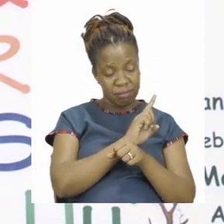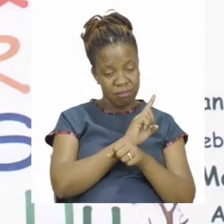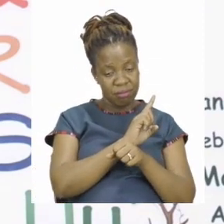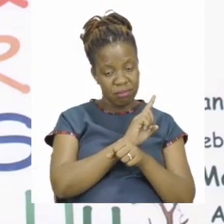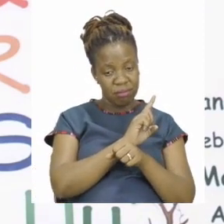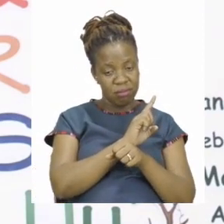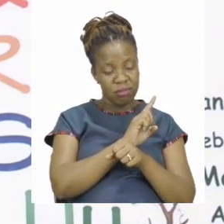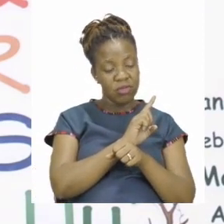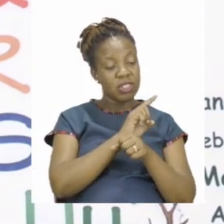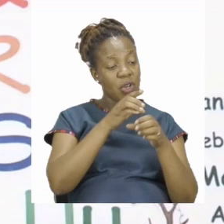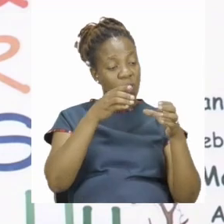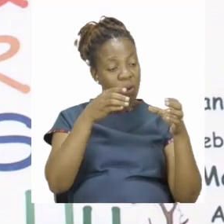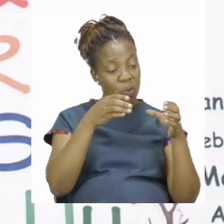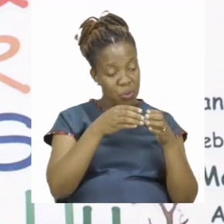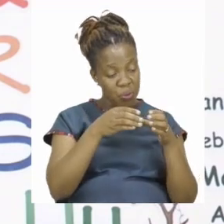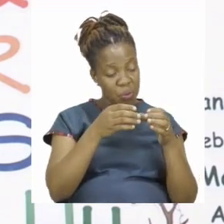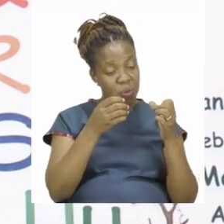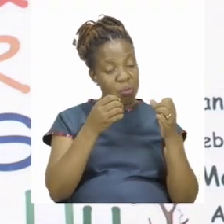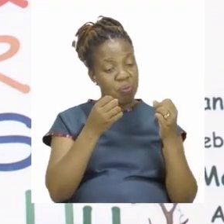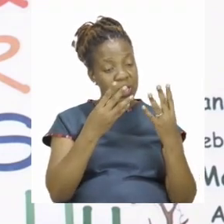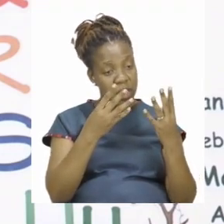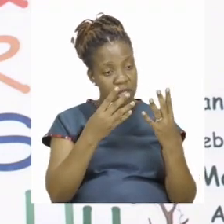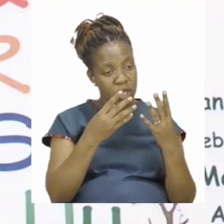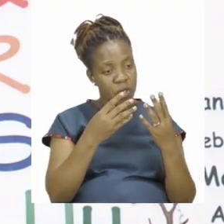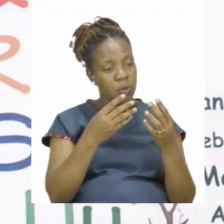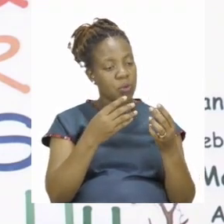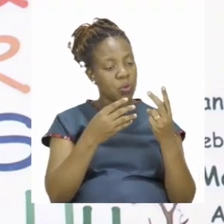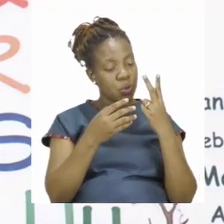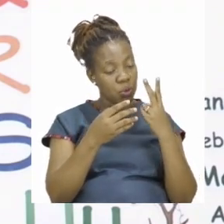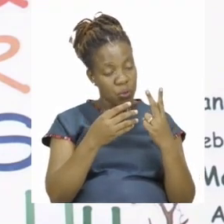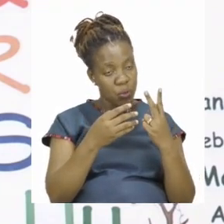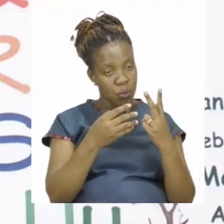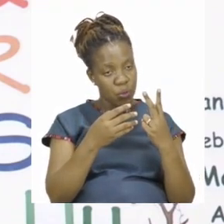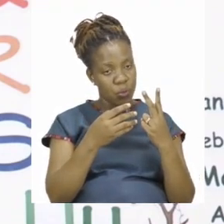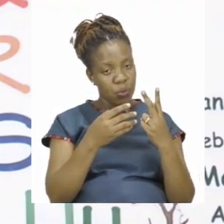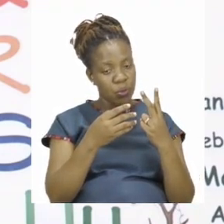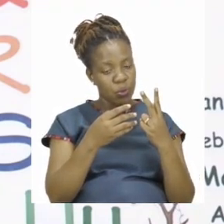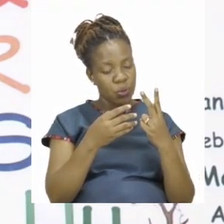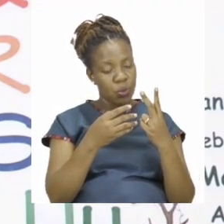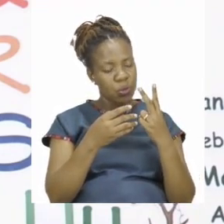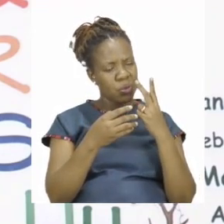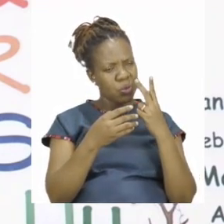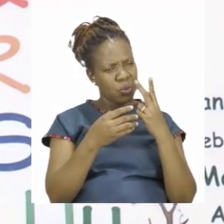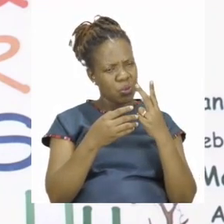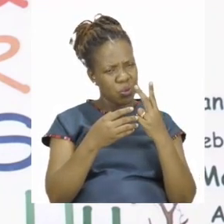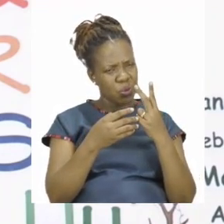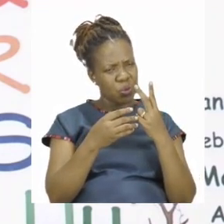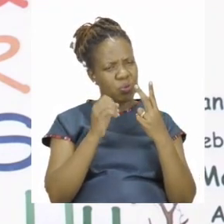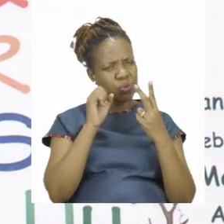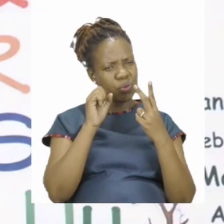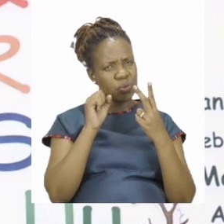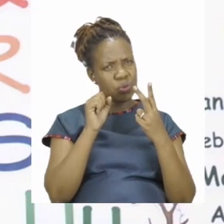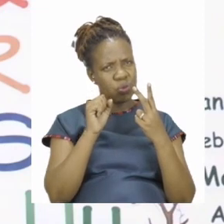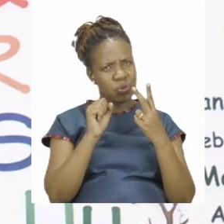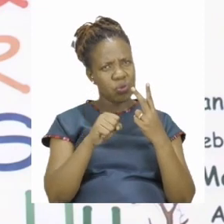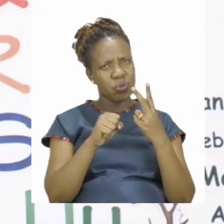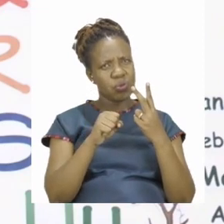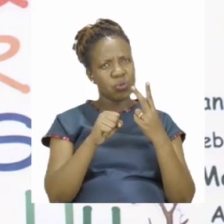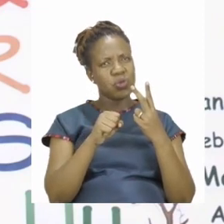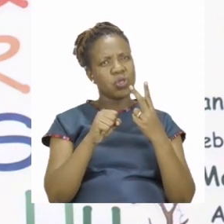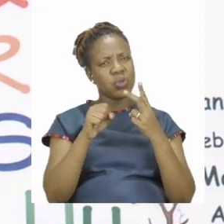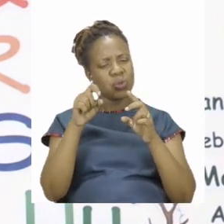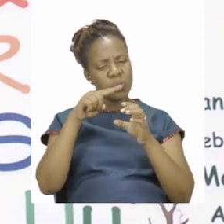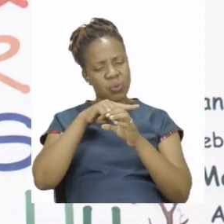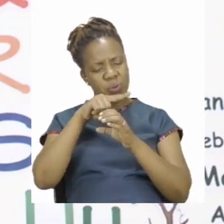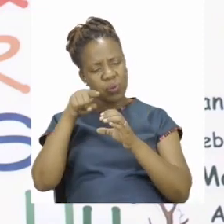be inside the groups, and then you count all together to get your final answer. So now this says 2